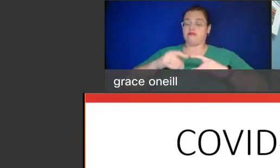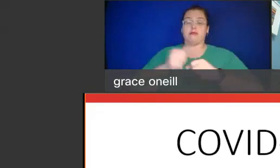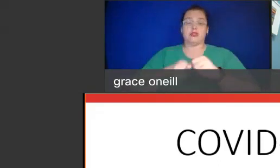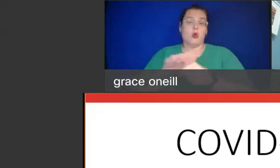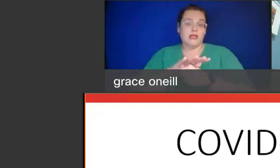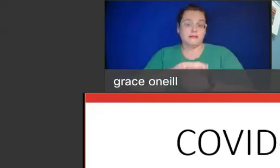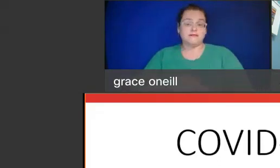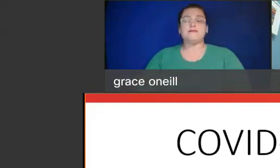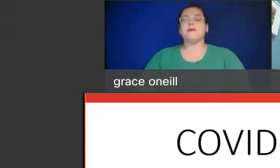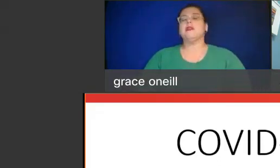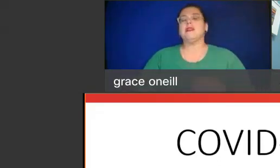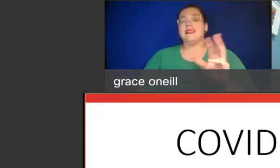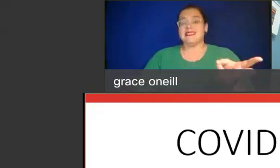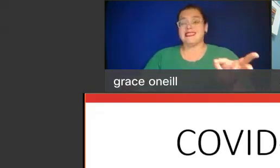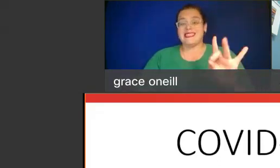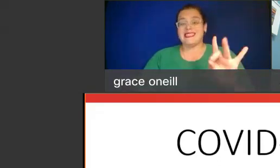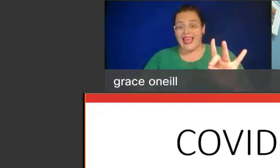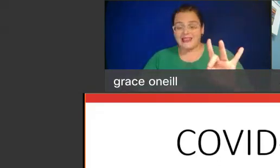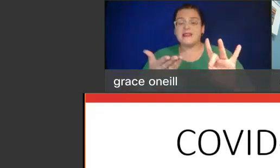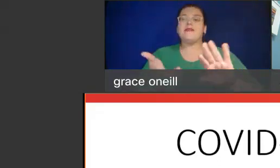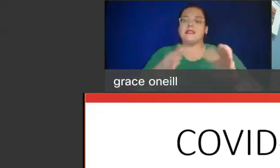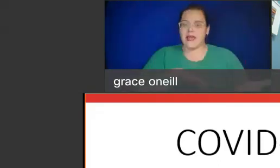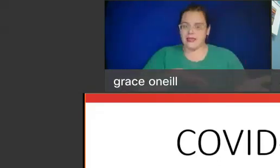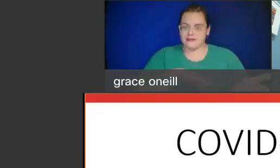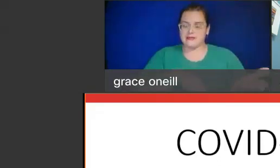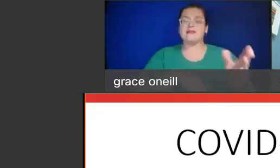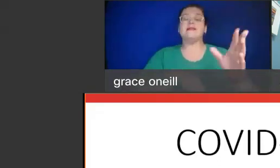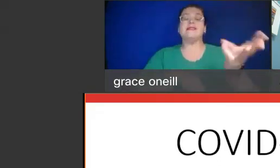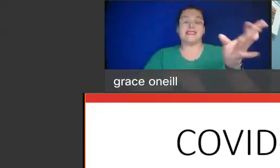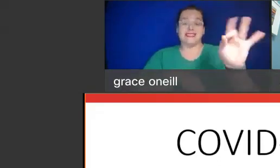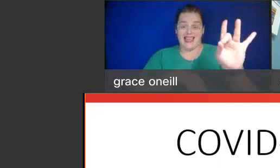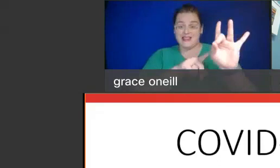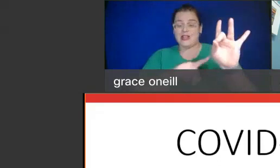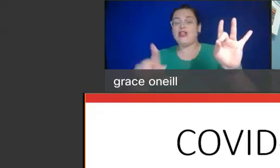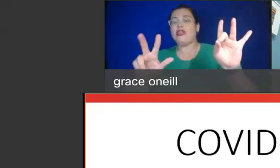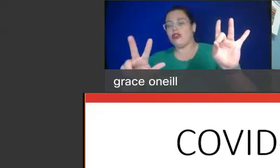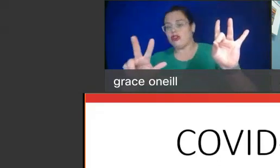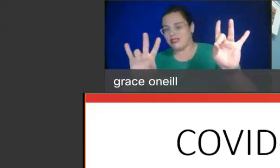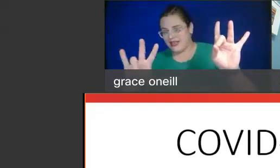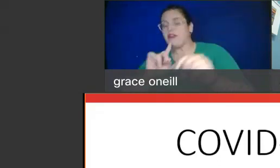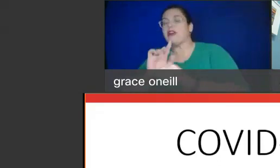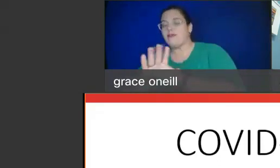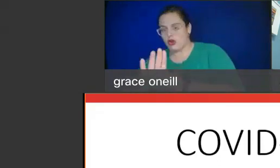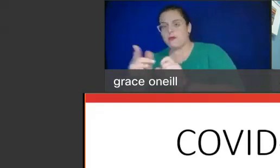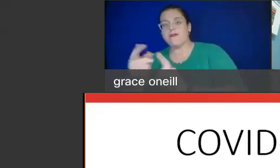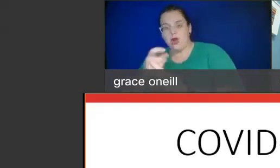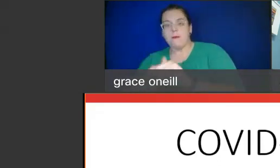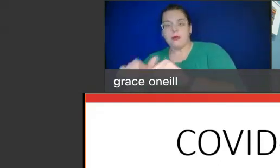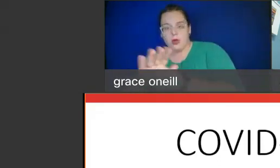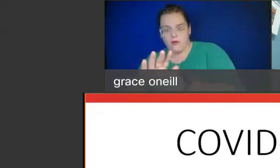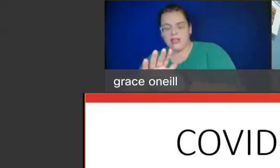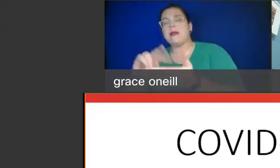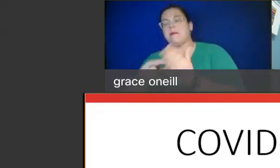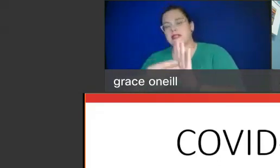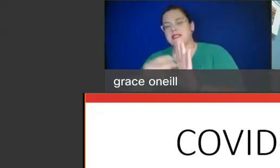been 68 deaths. Only 37 of these are confirmed COVID deaths, representing a little over 6% of people